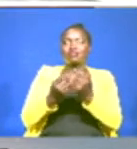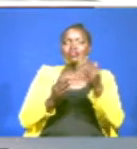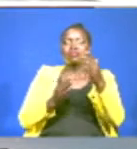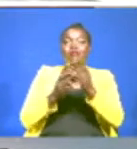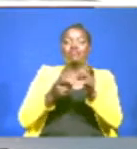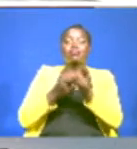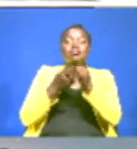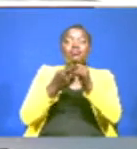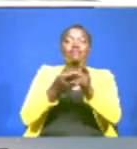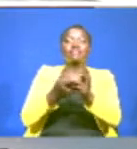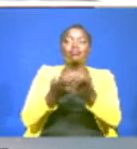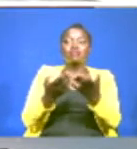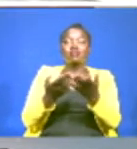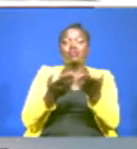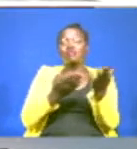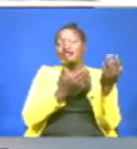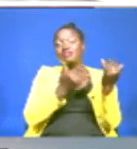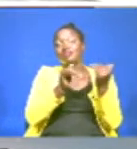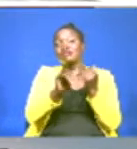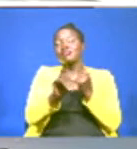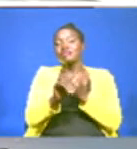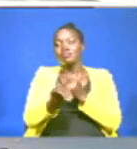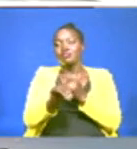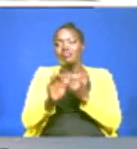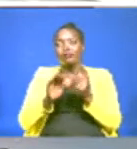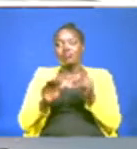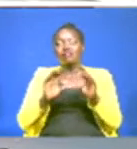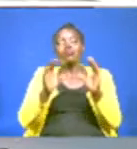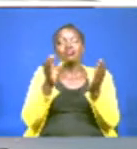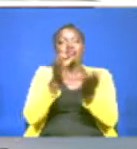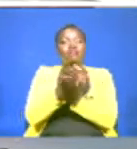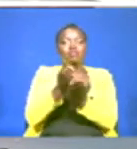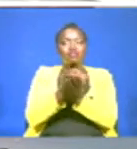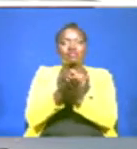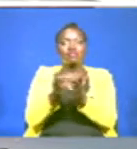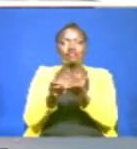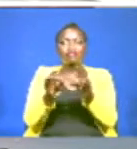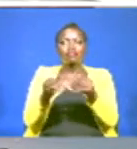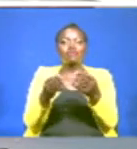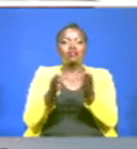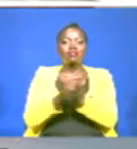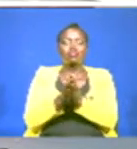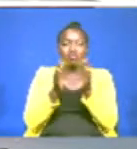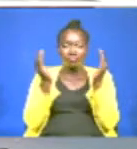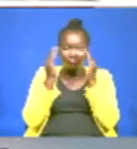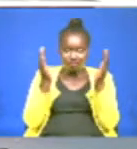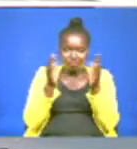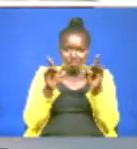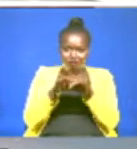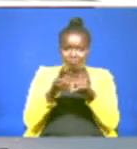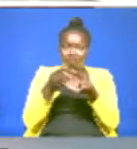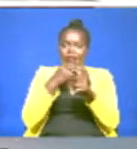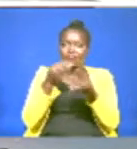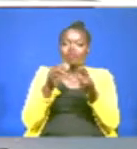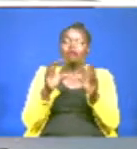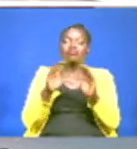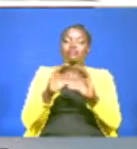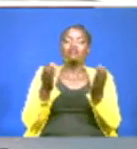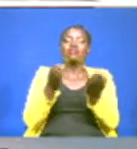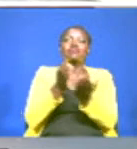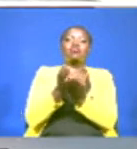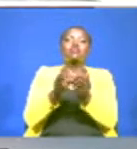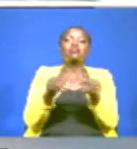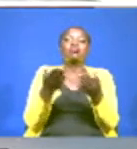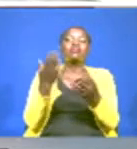So I hope that the Women's World Cup will be given the much attention that the Men's World Cup was given last